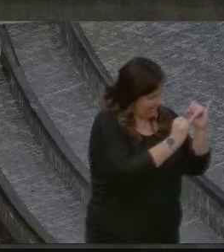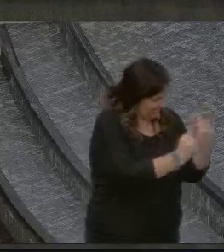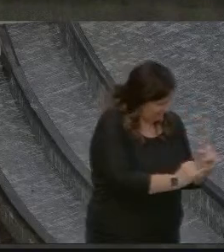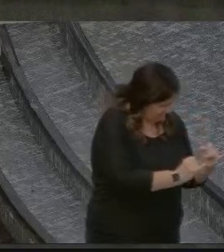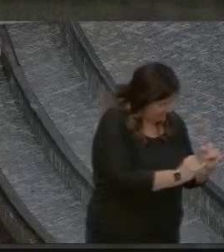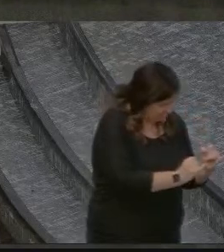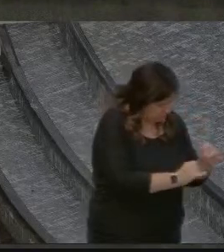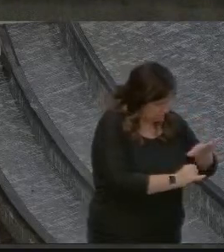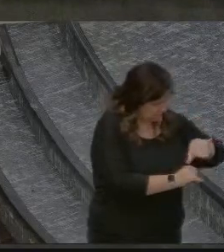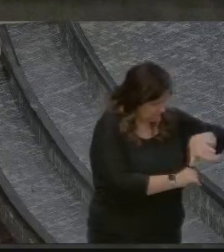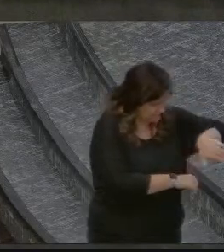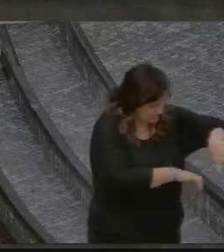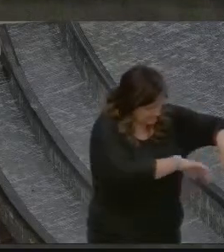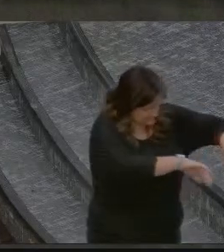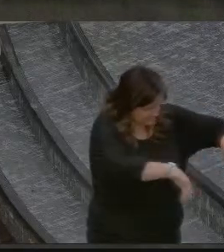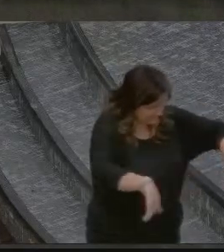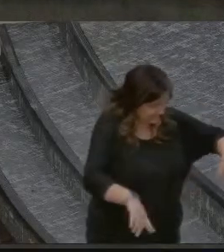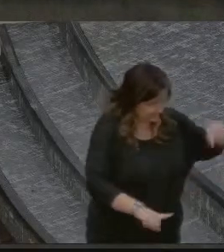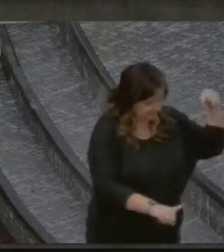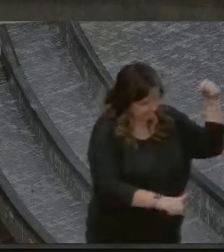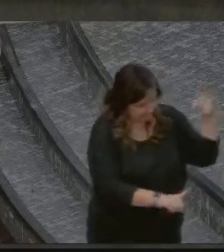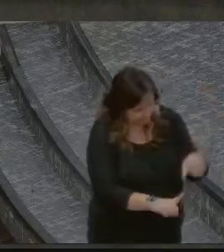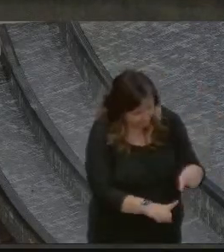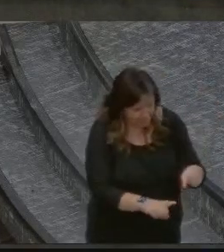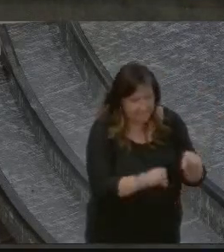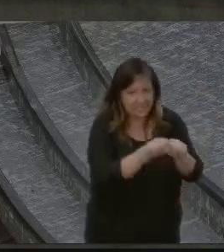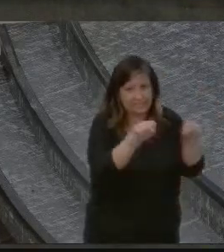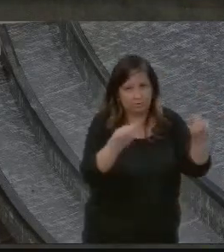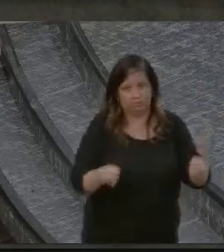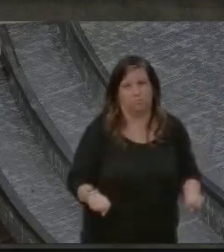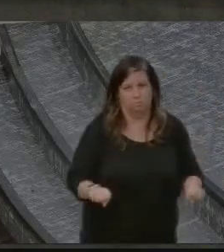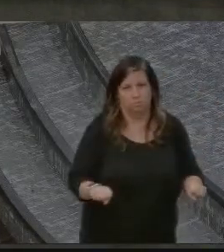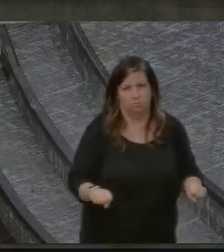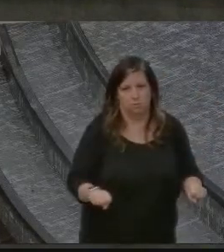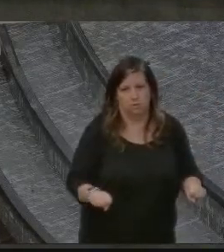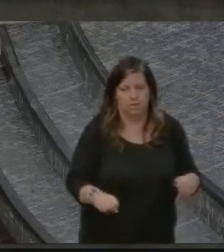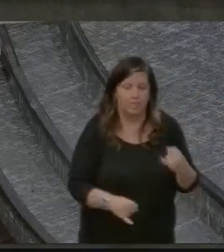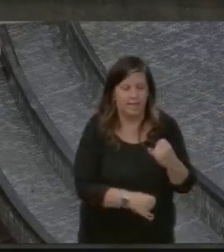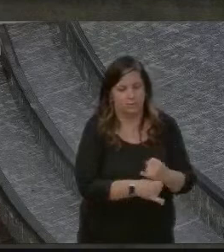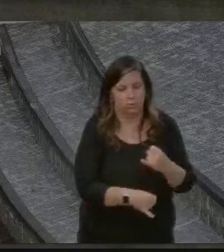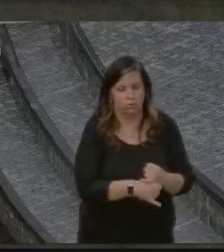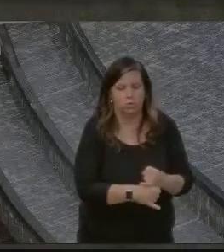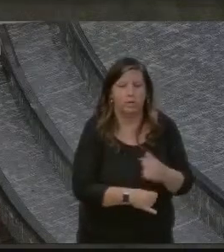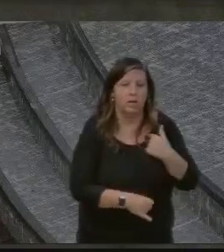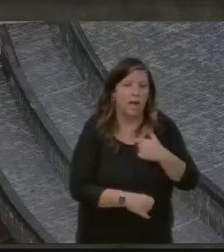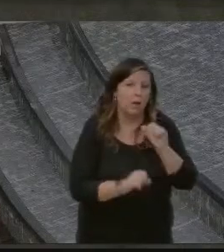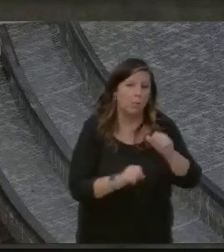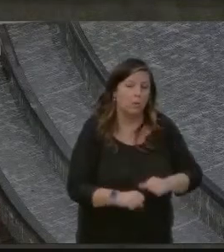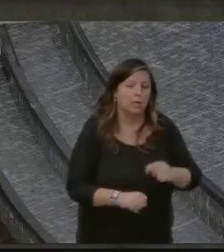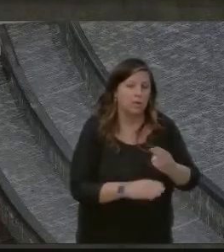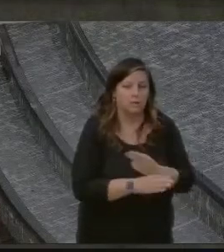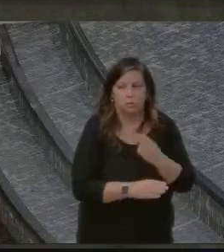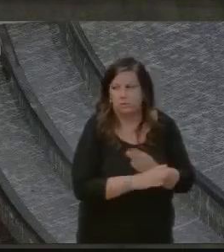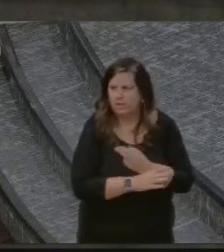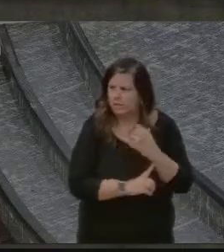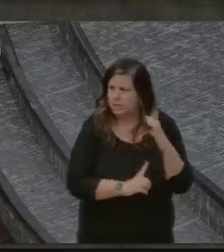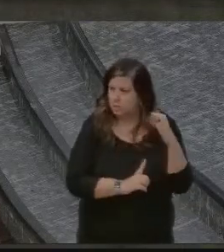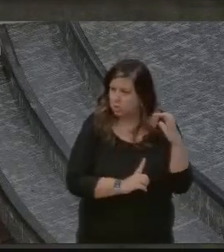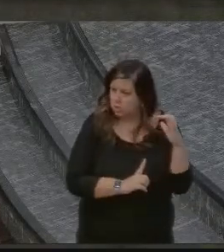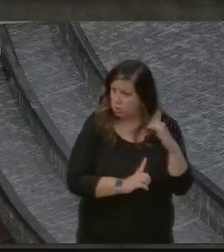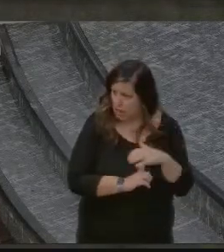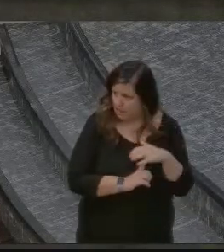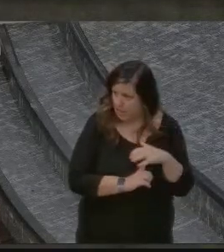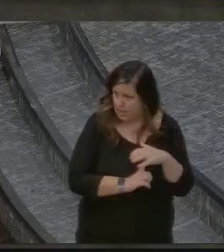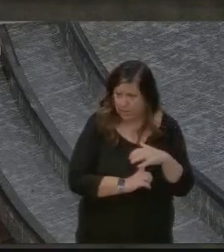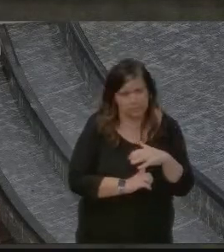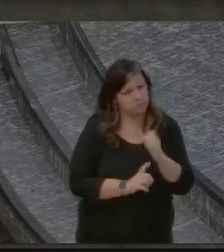institution. And we can use champions to make those institutional changes in reference to what Dr. Watley